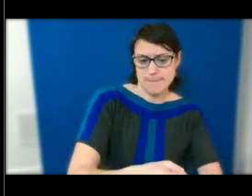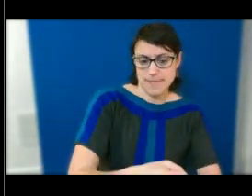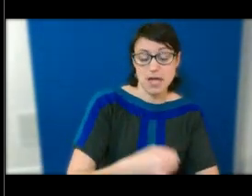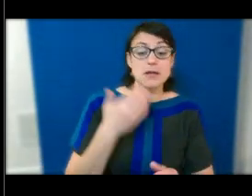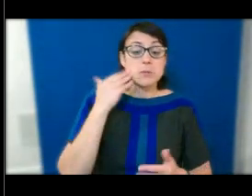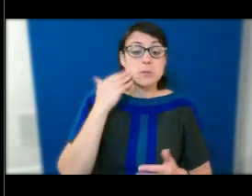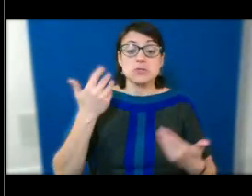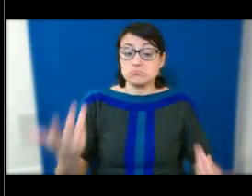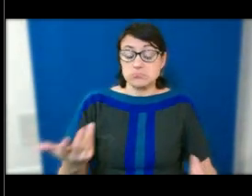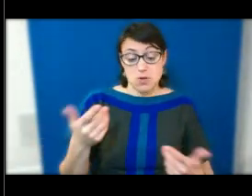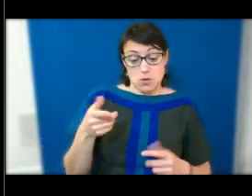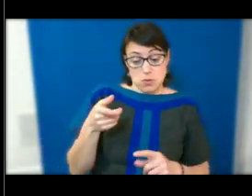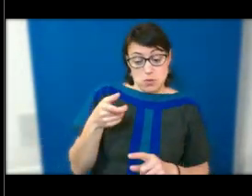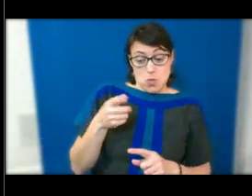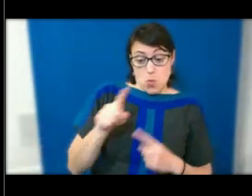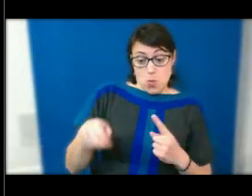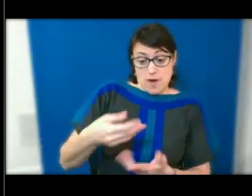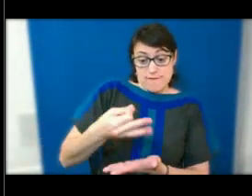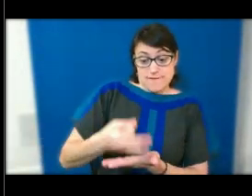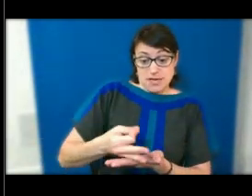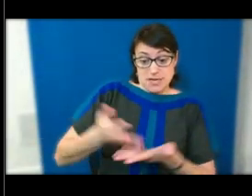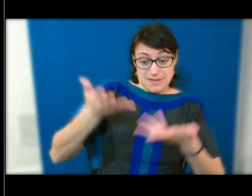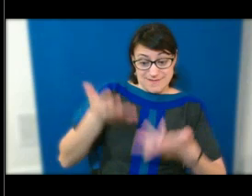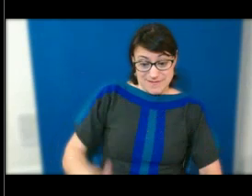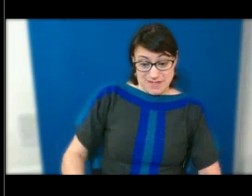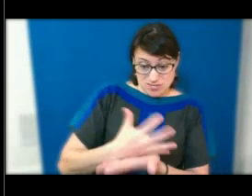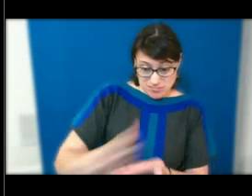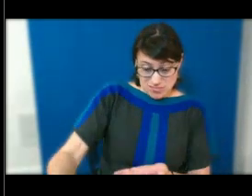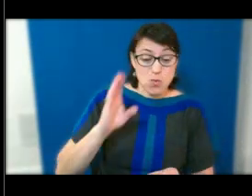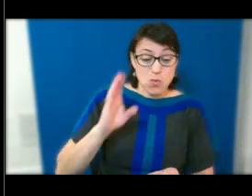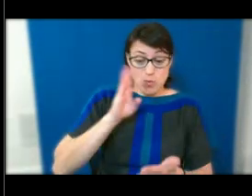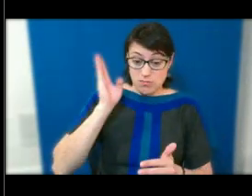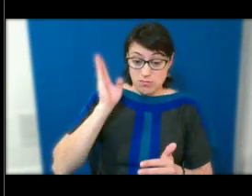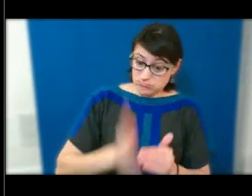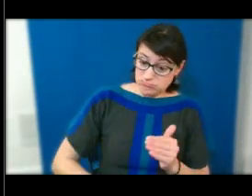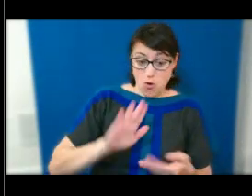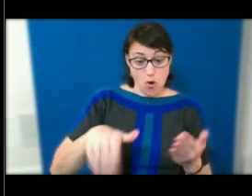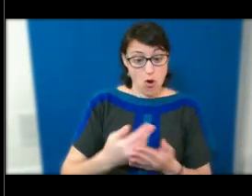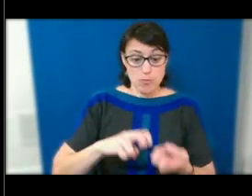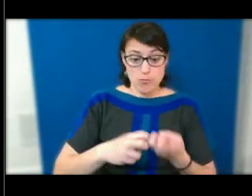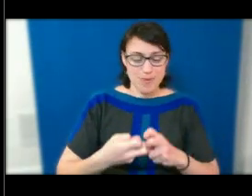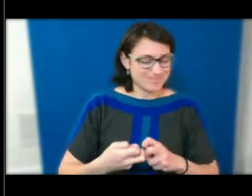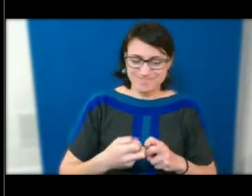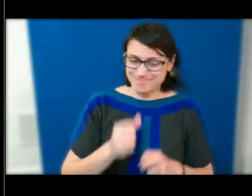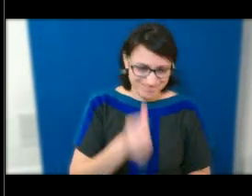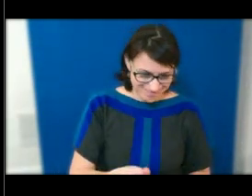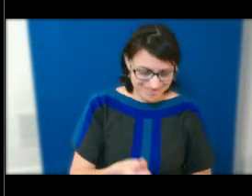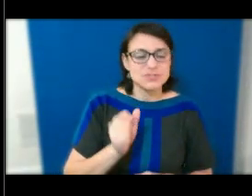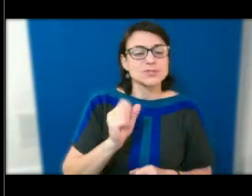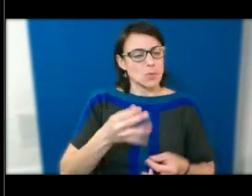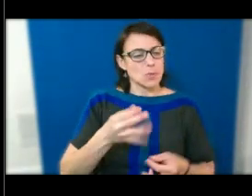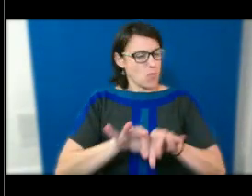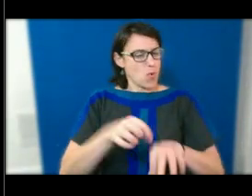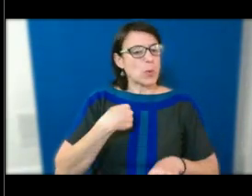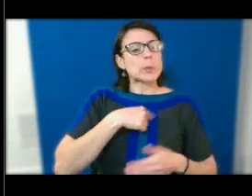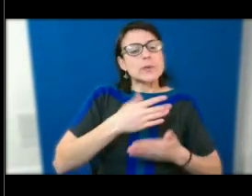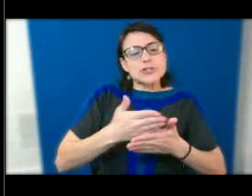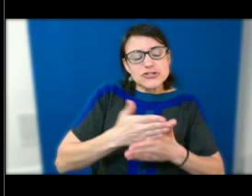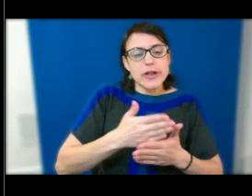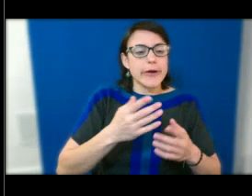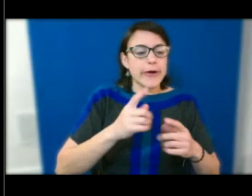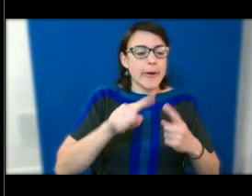going to be more work to do, and so we're already also thinking about the case making. You know, how do we share the stories of impact so we can continue